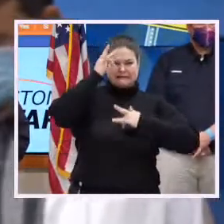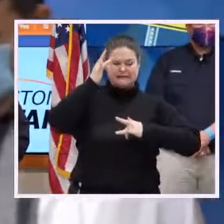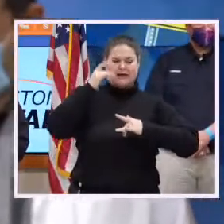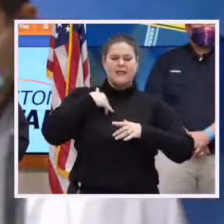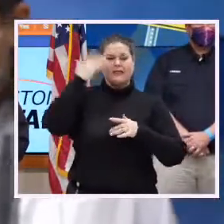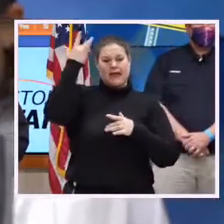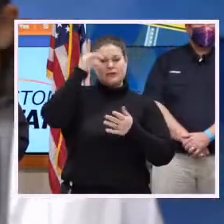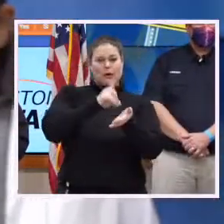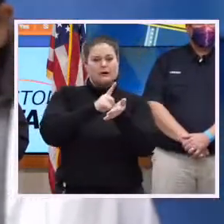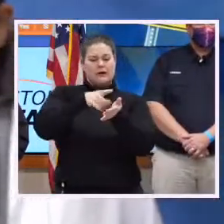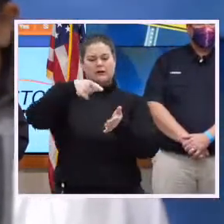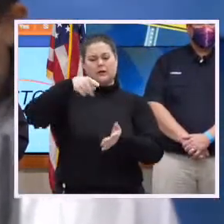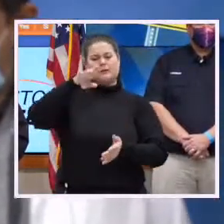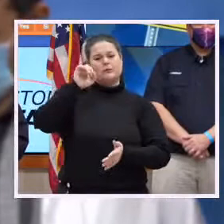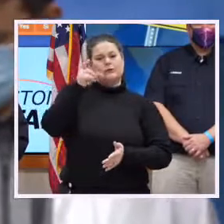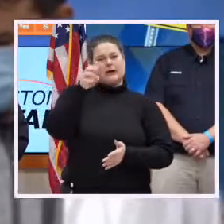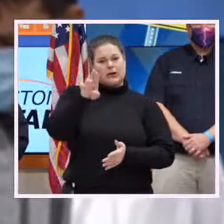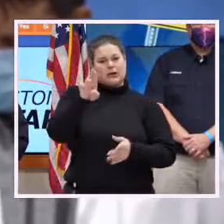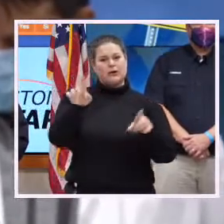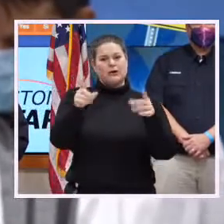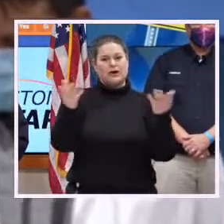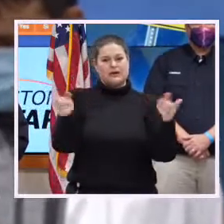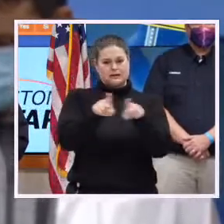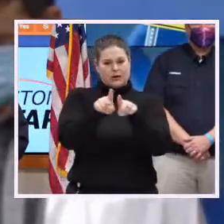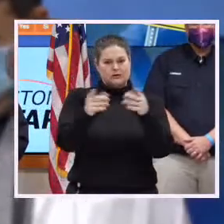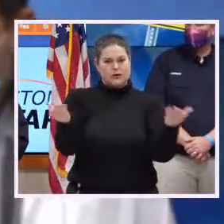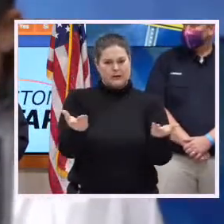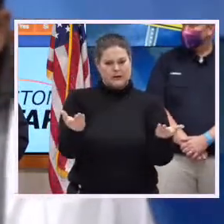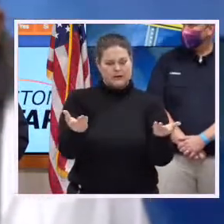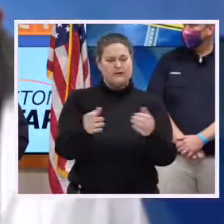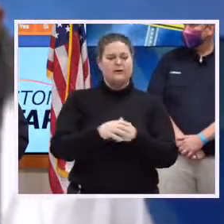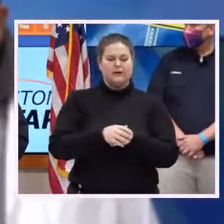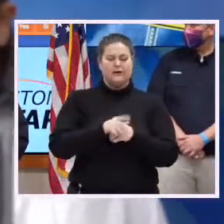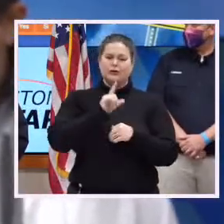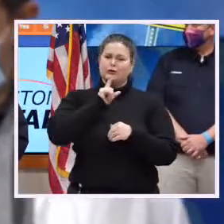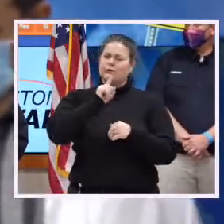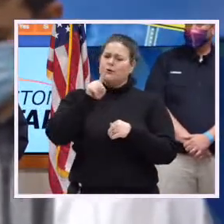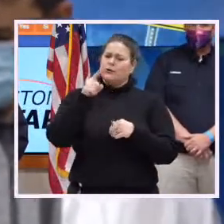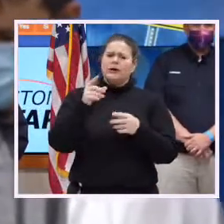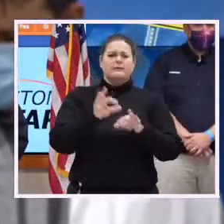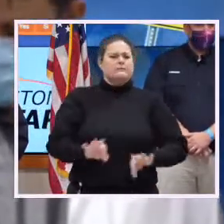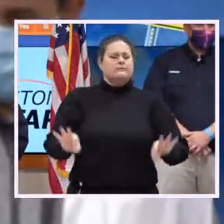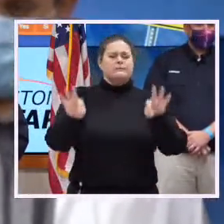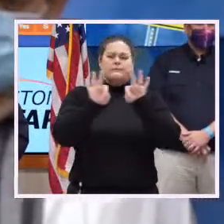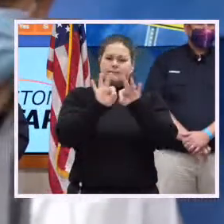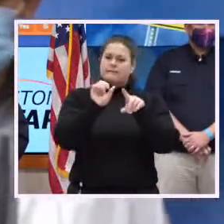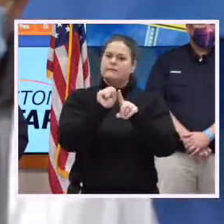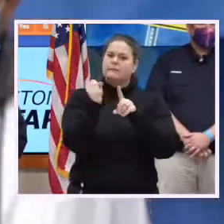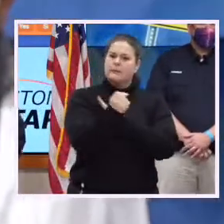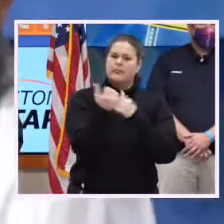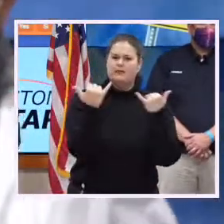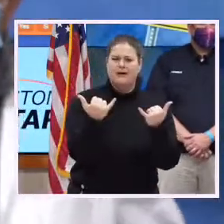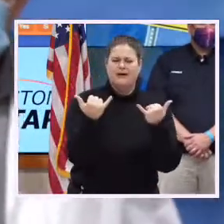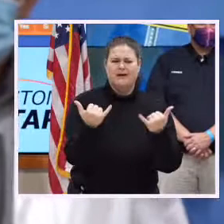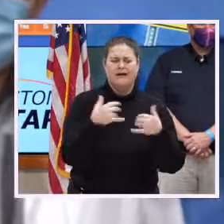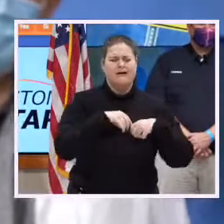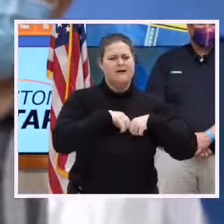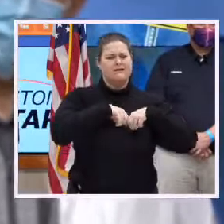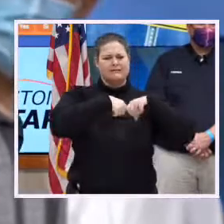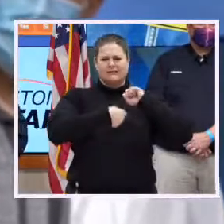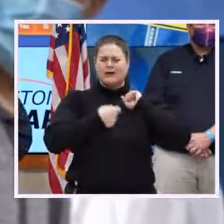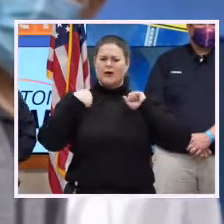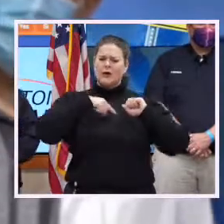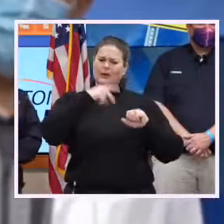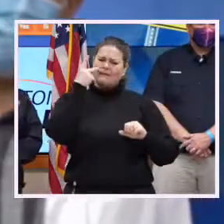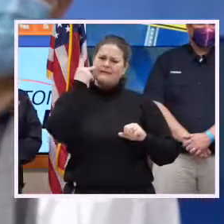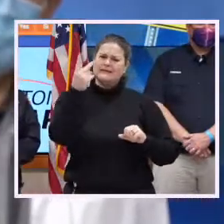can speak to that. It is an incredibly crucial issue right now. It's heartbreaking. We've seen a flood